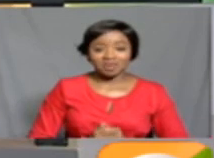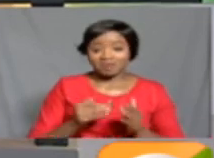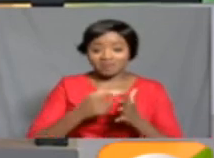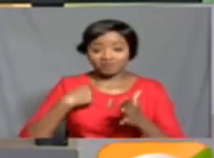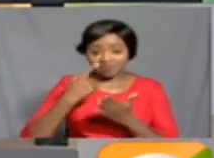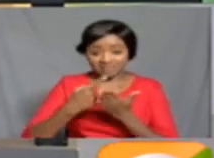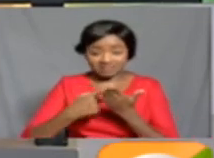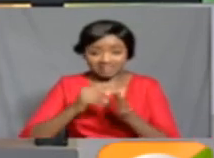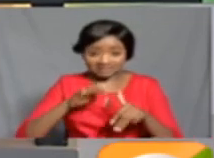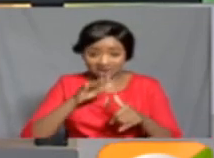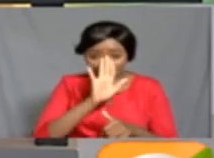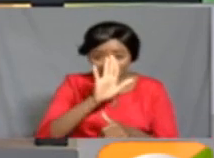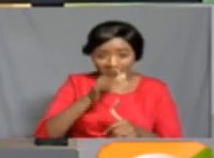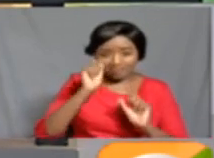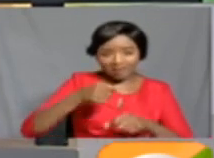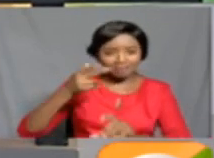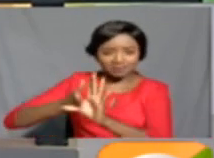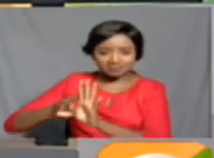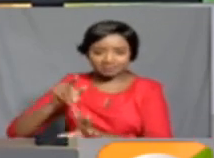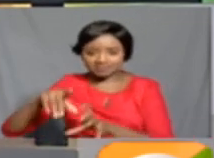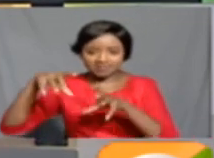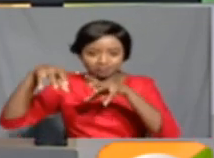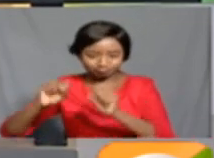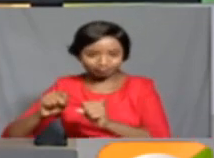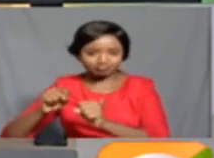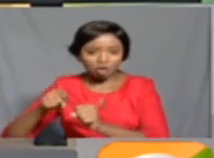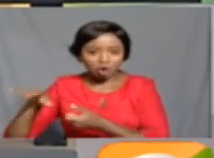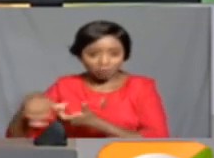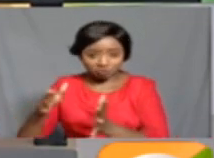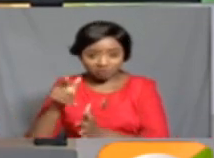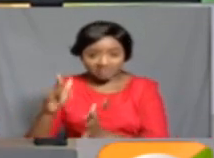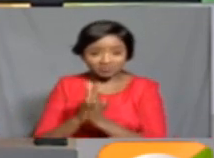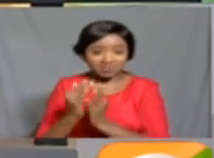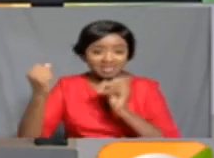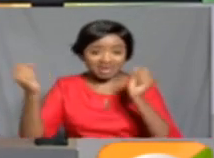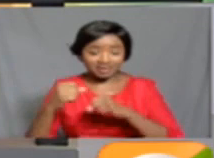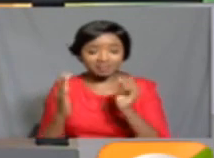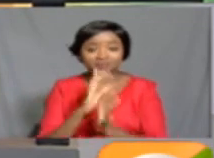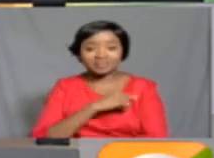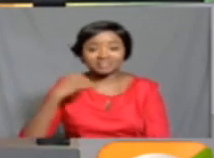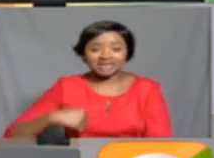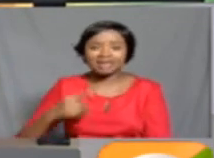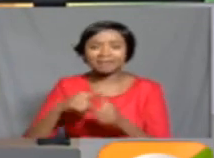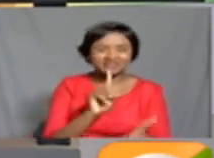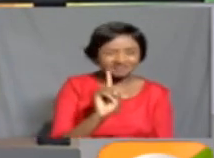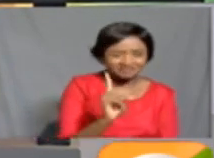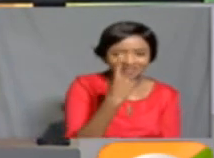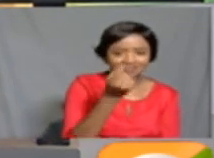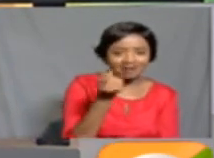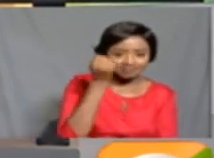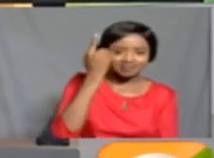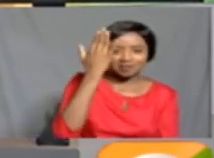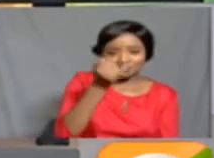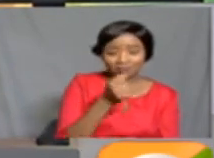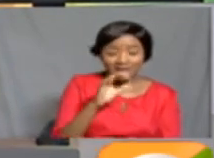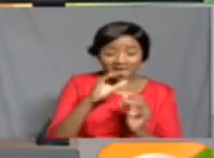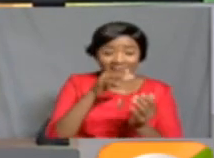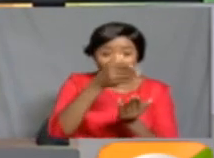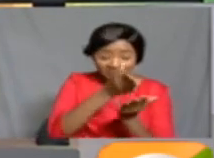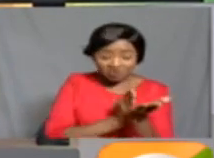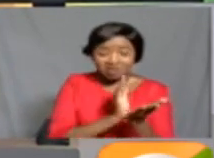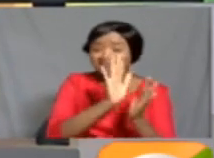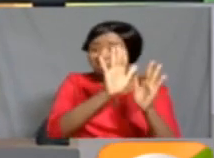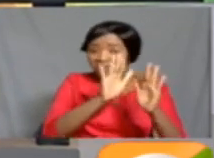of it, we love avocados so much in this country, but it's important for us to actually understand why. Kenya is actually